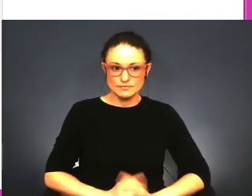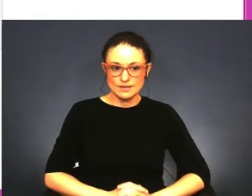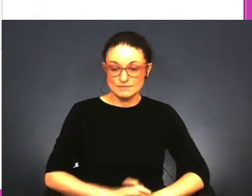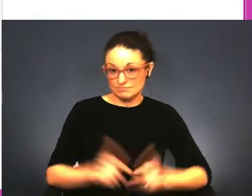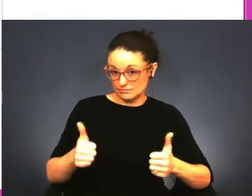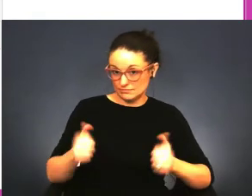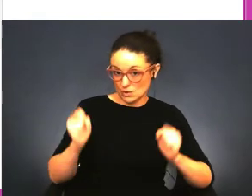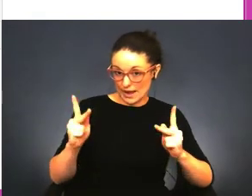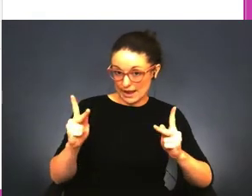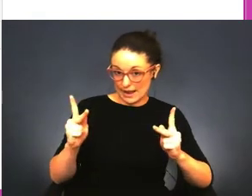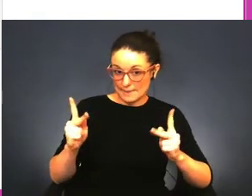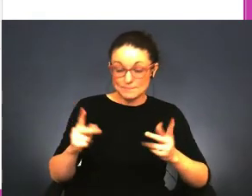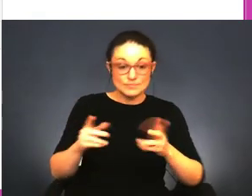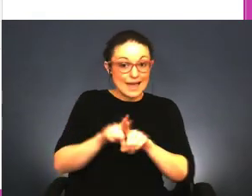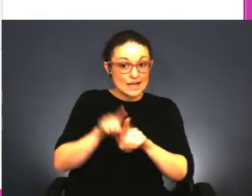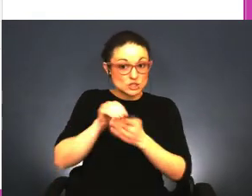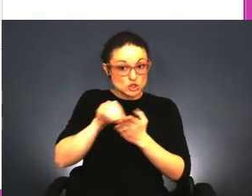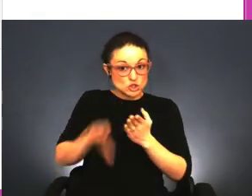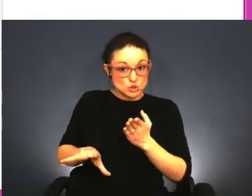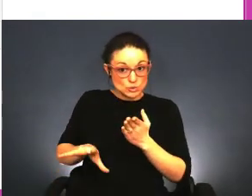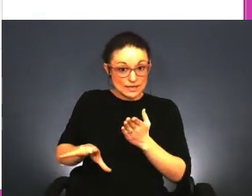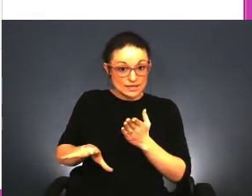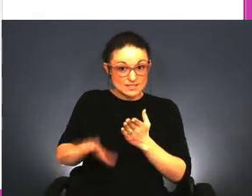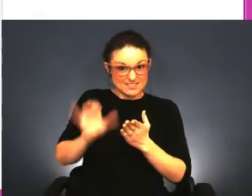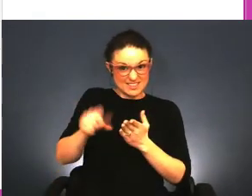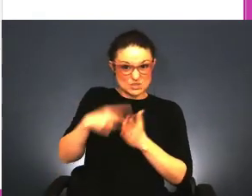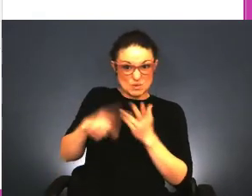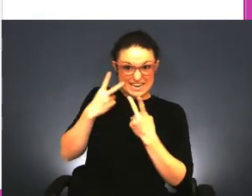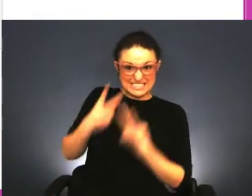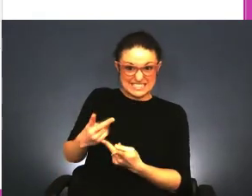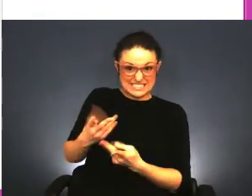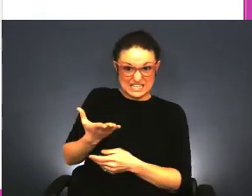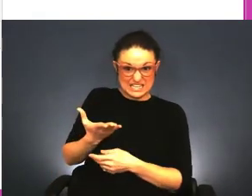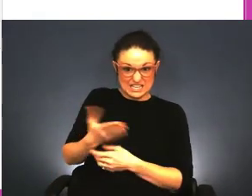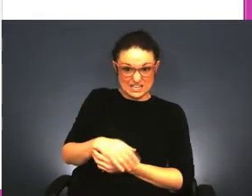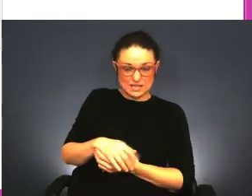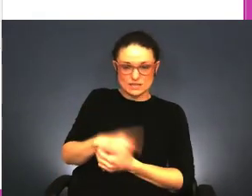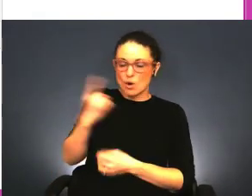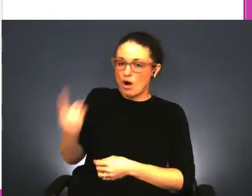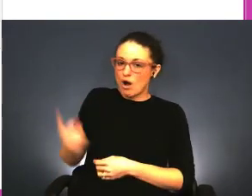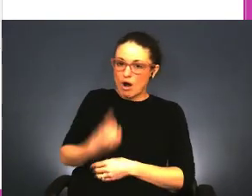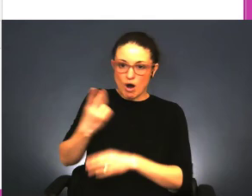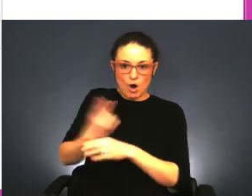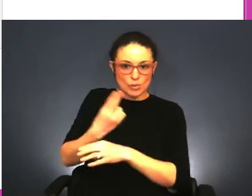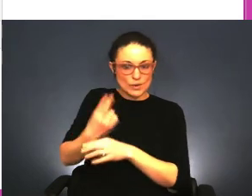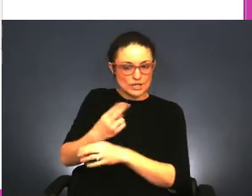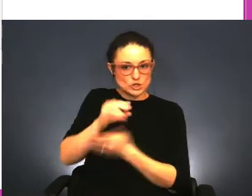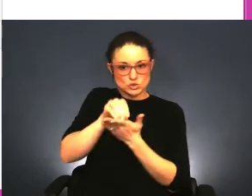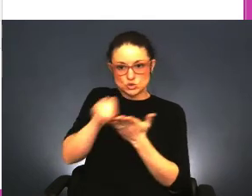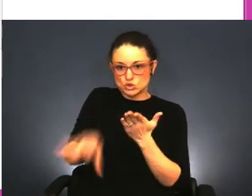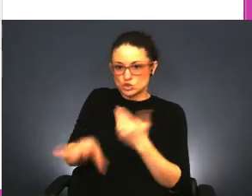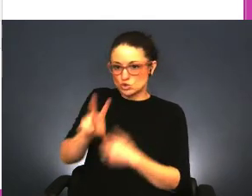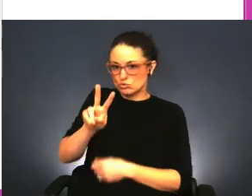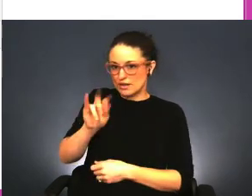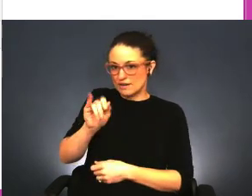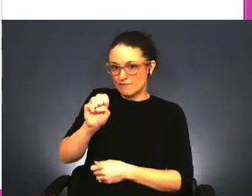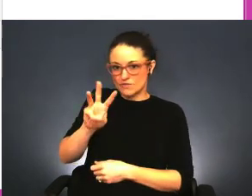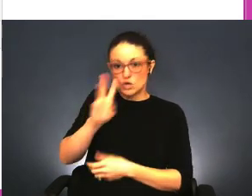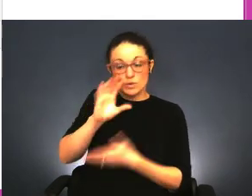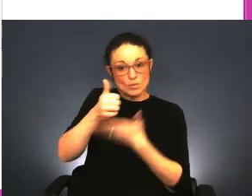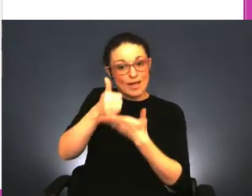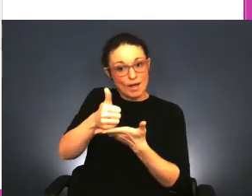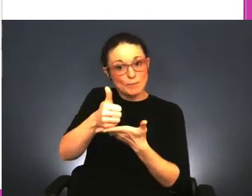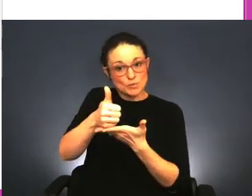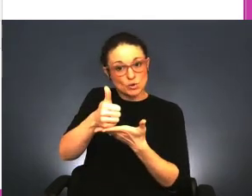Okay, as a student, this is what I see. So this is, always use student view because it will help you see what your students see.